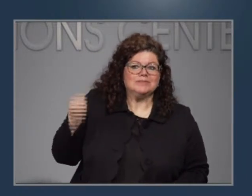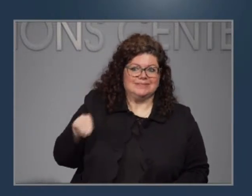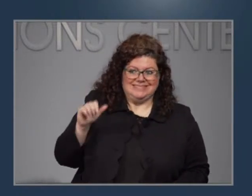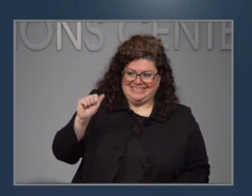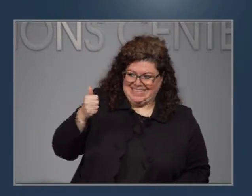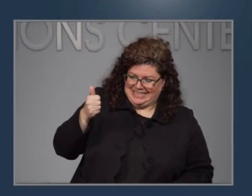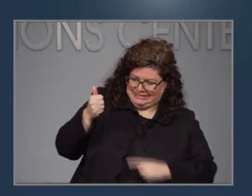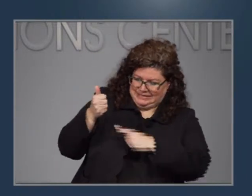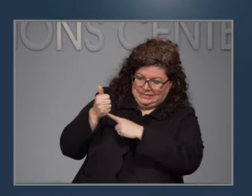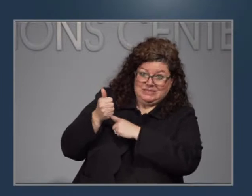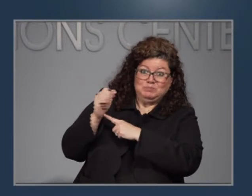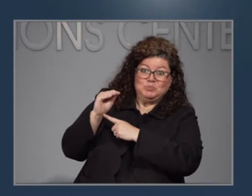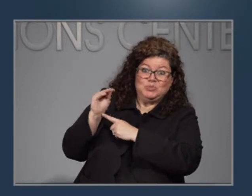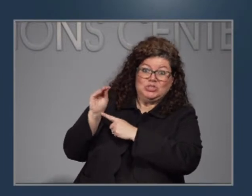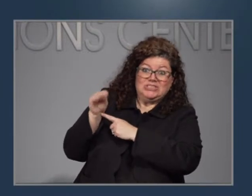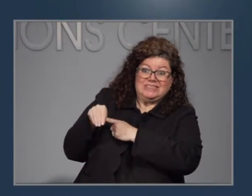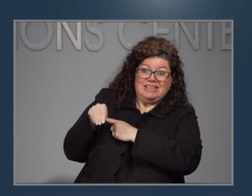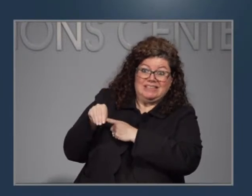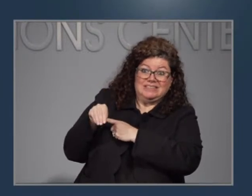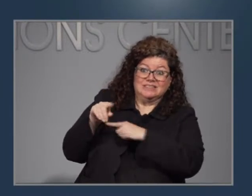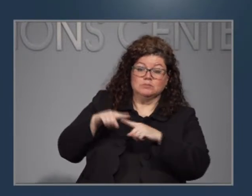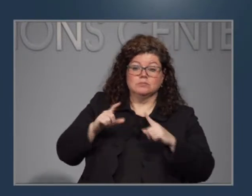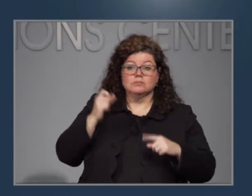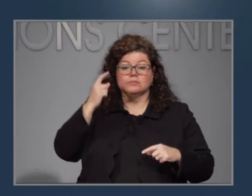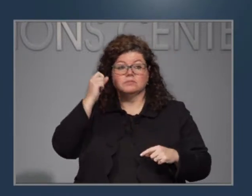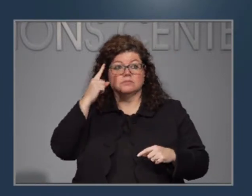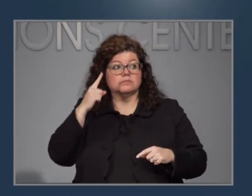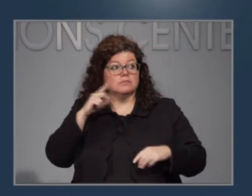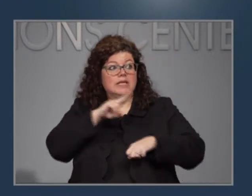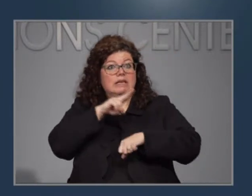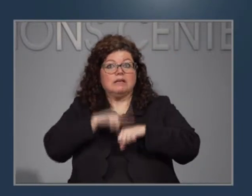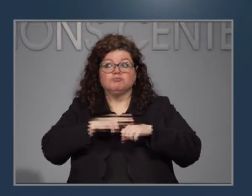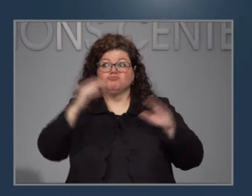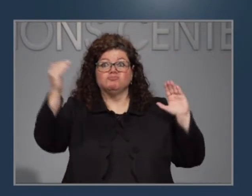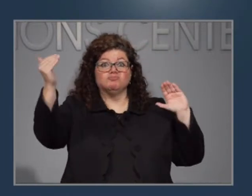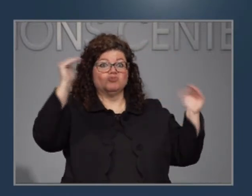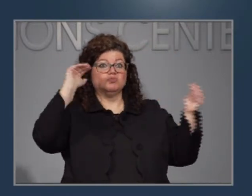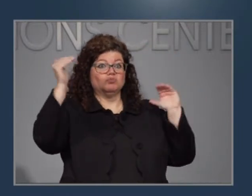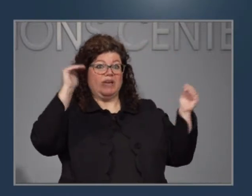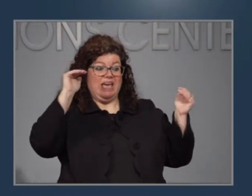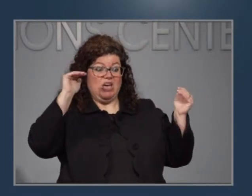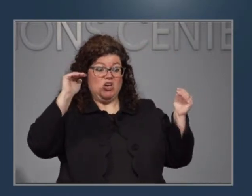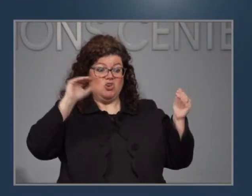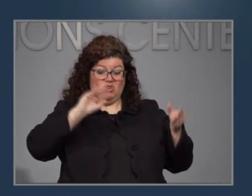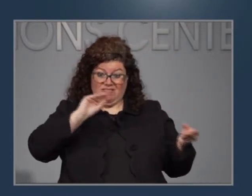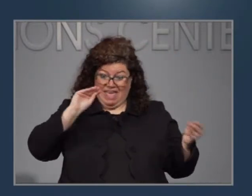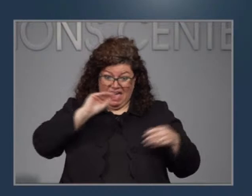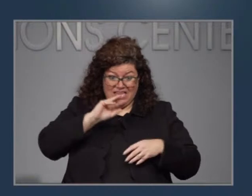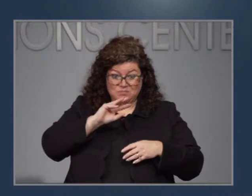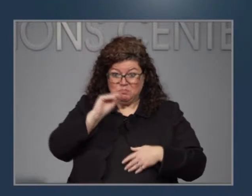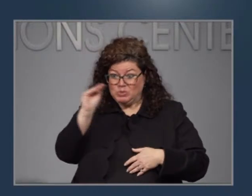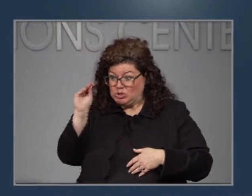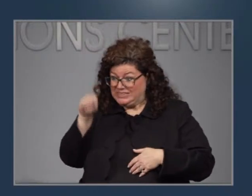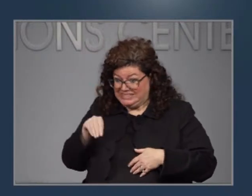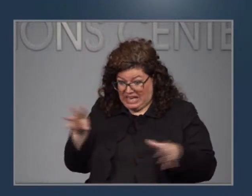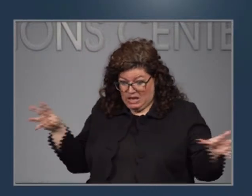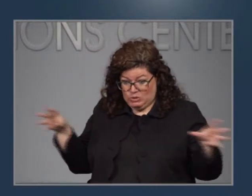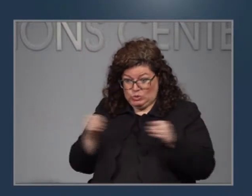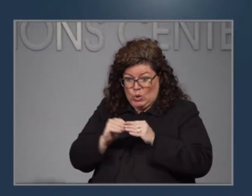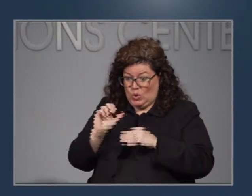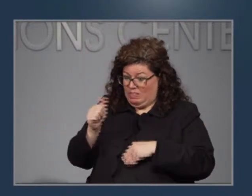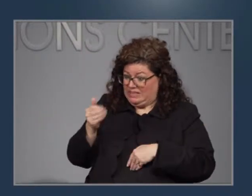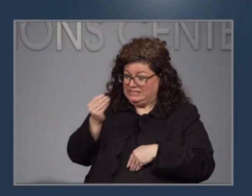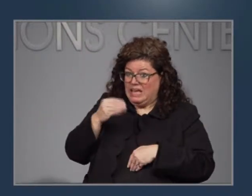at that 10% in the context of our nation, our percent positive is now one of the highest amongst states